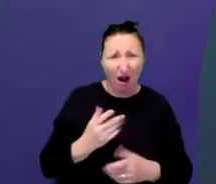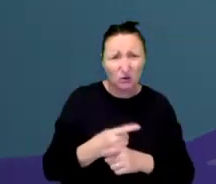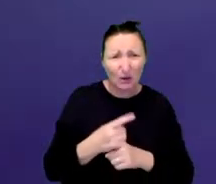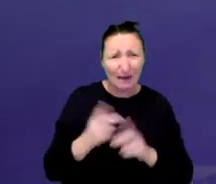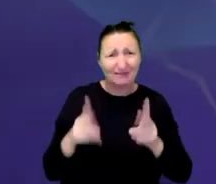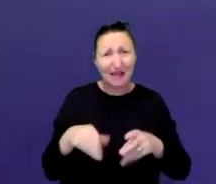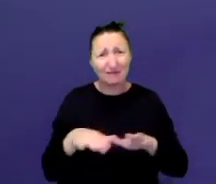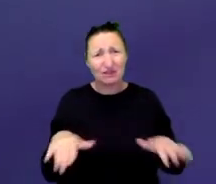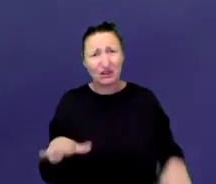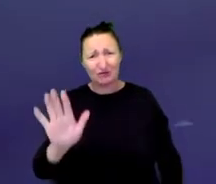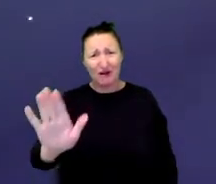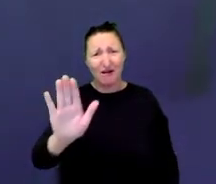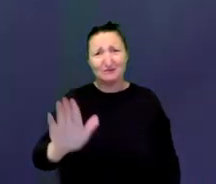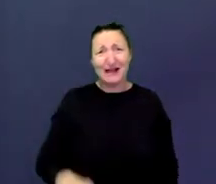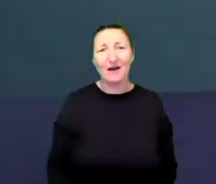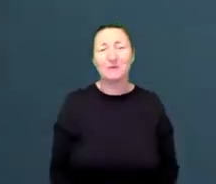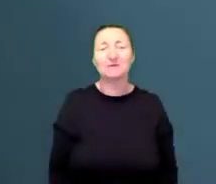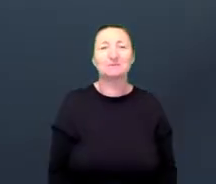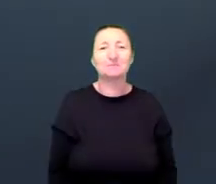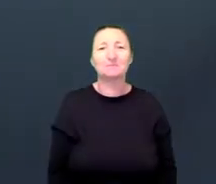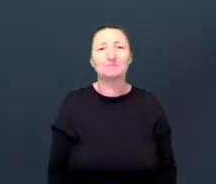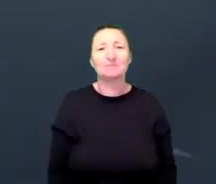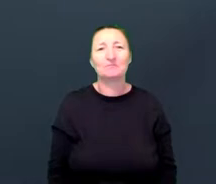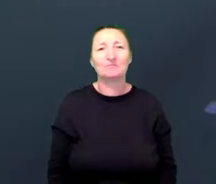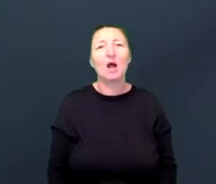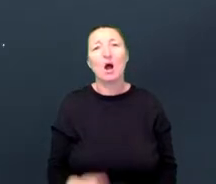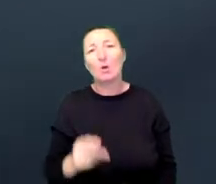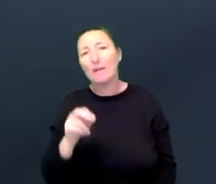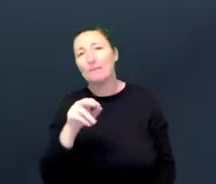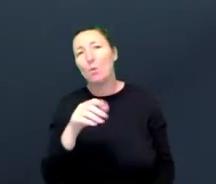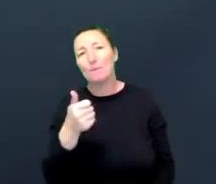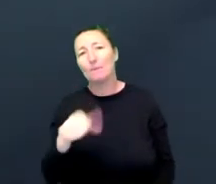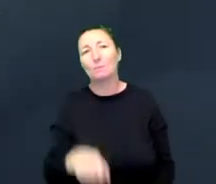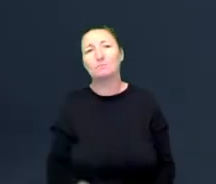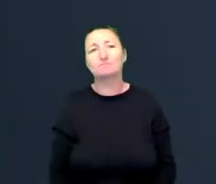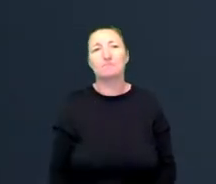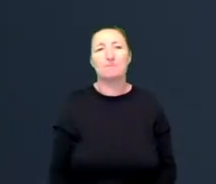lost? No, I think this is... Oh, we got one. Here we go.